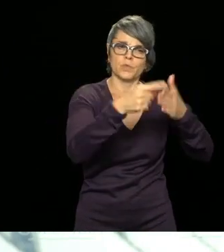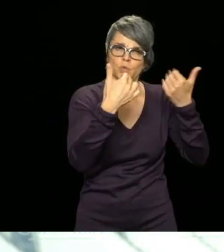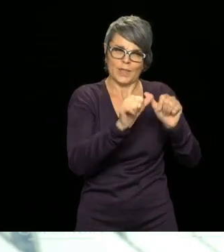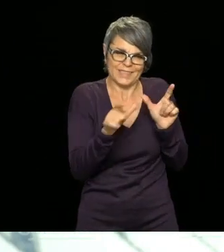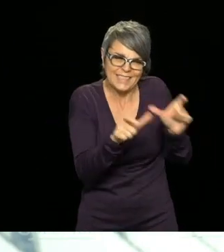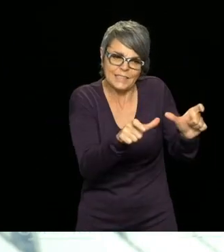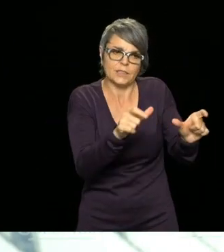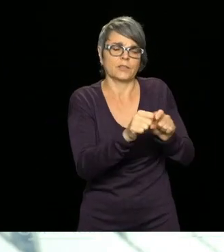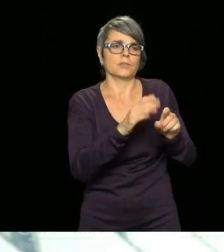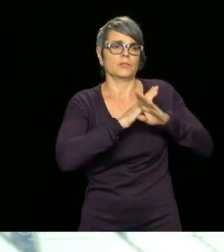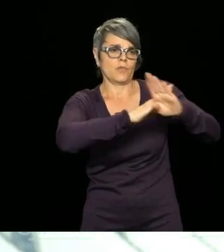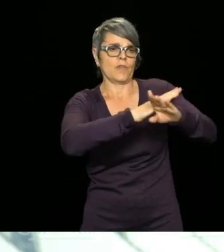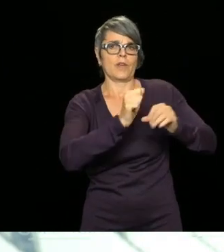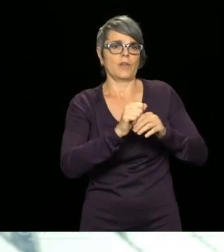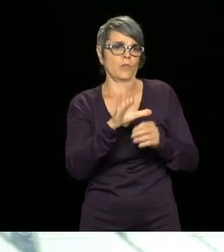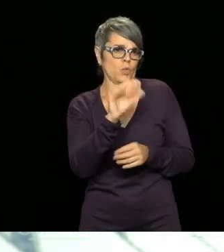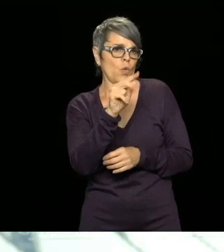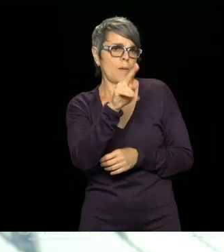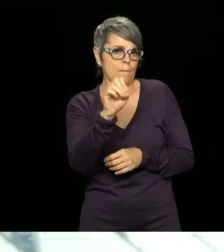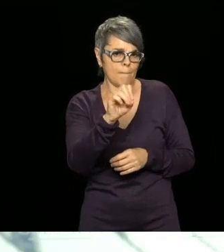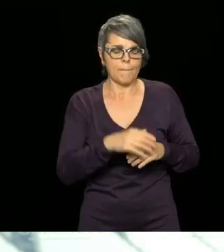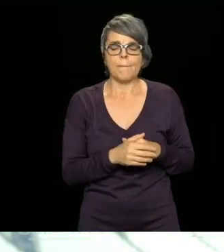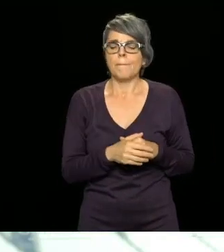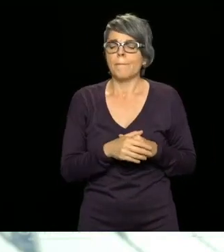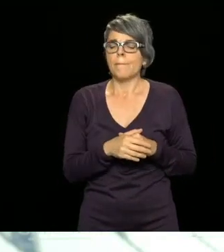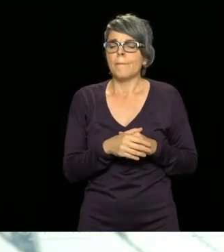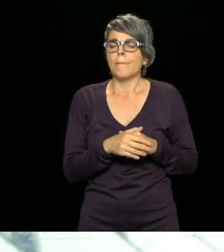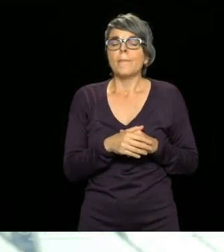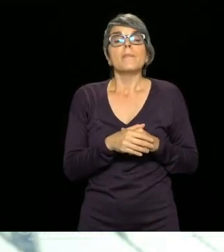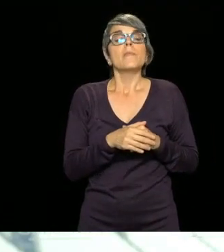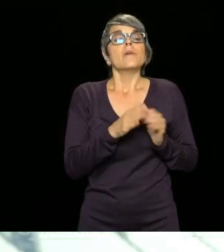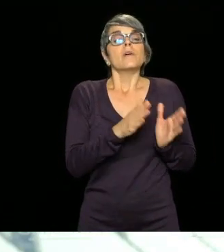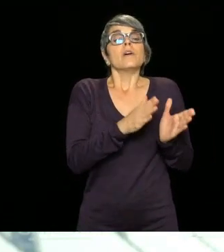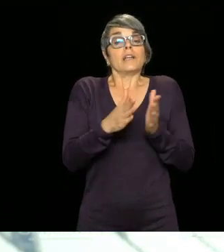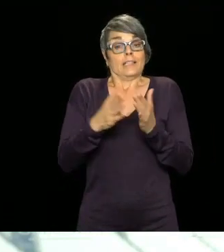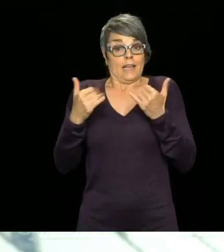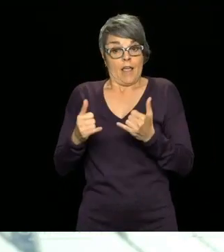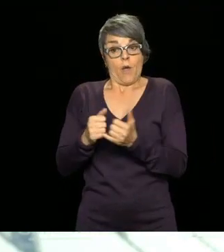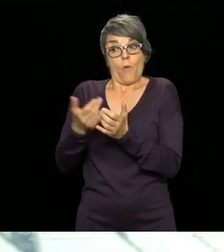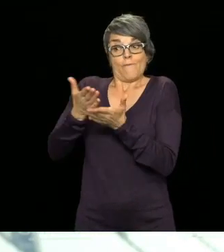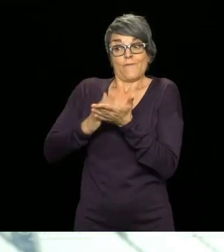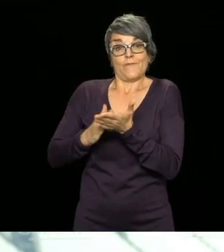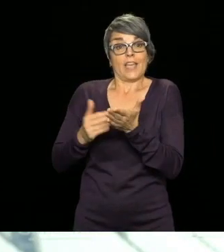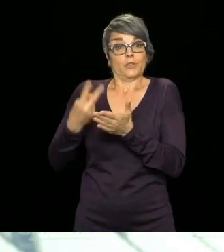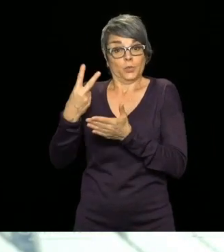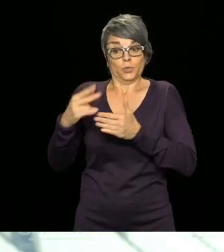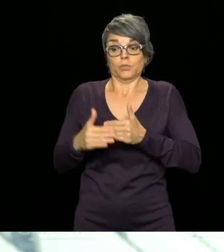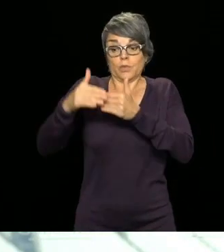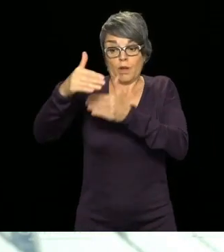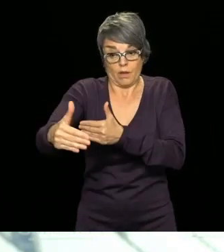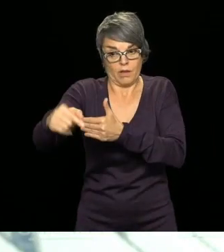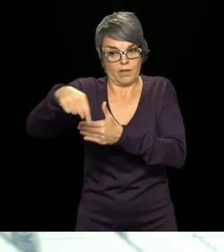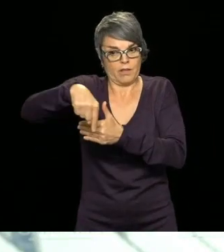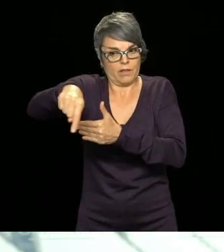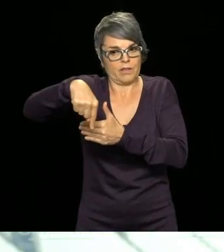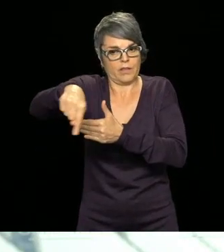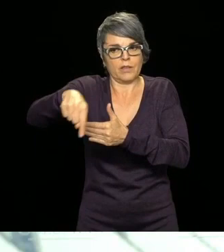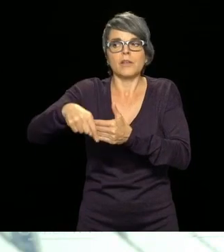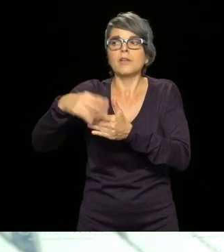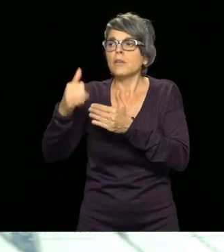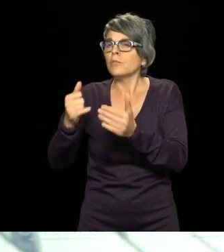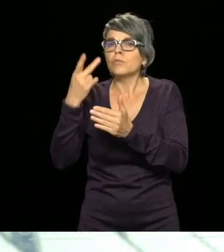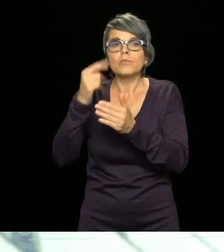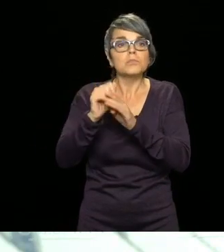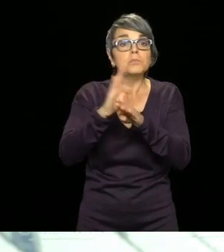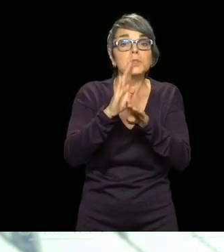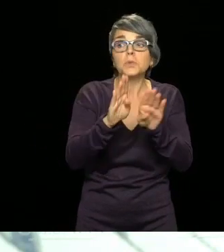as we are now entering into phase two and you are seeing more activity, more economic